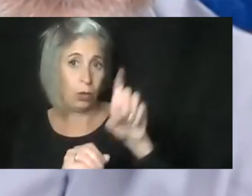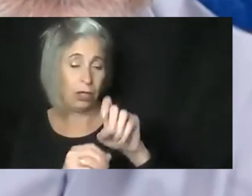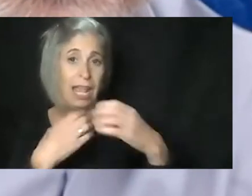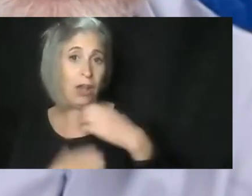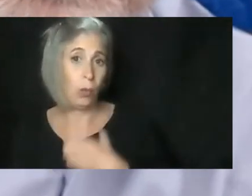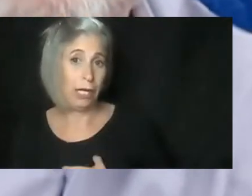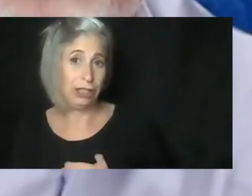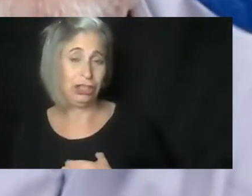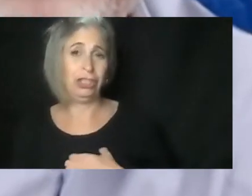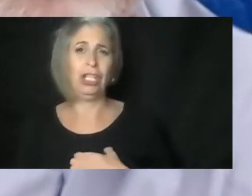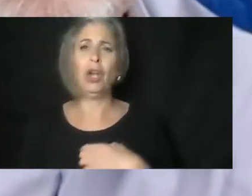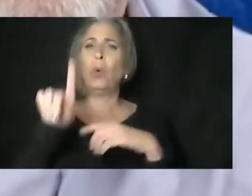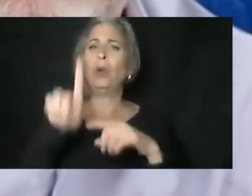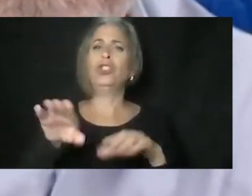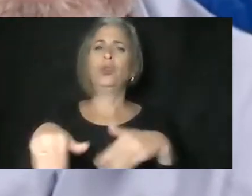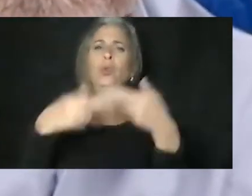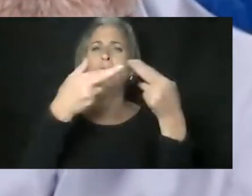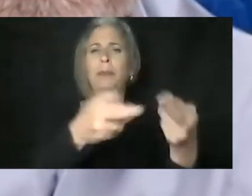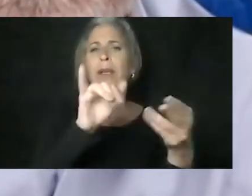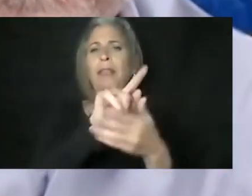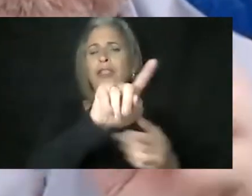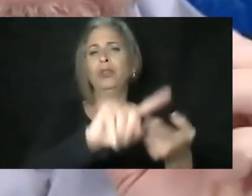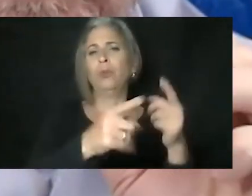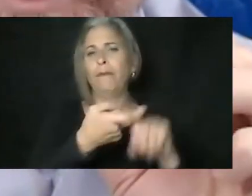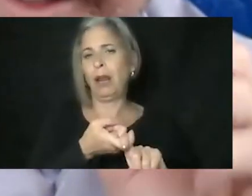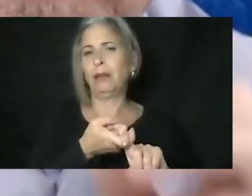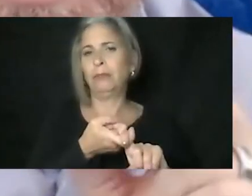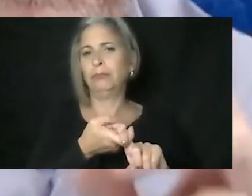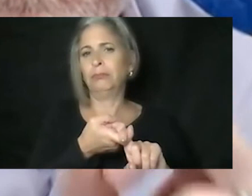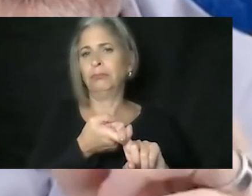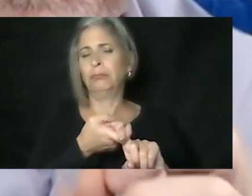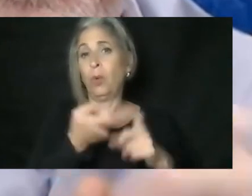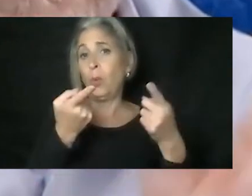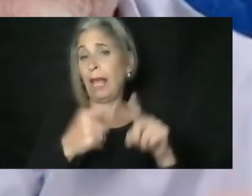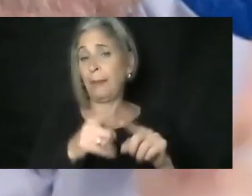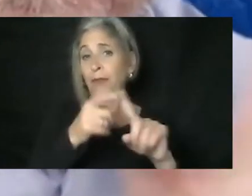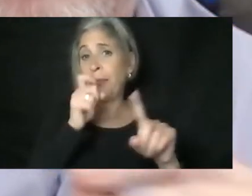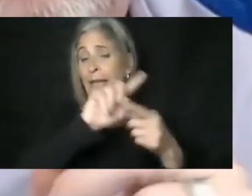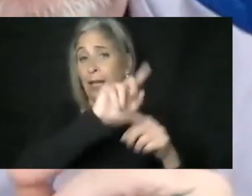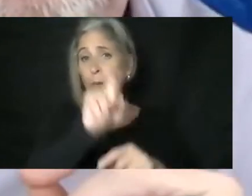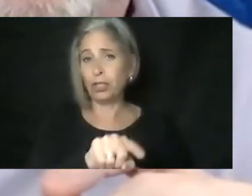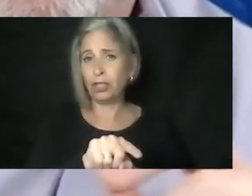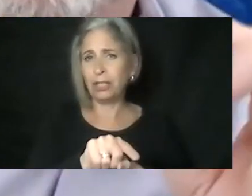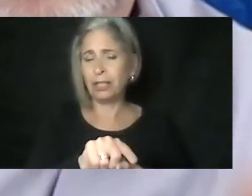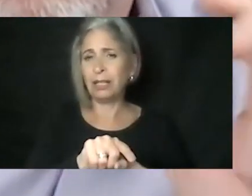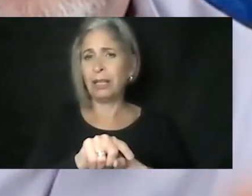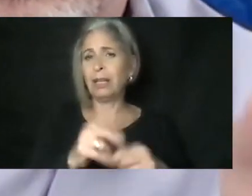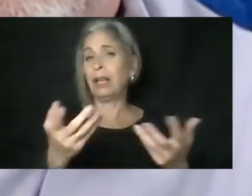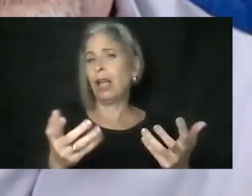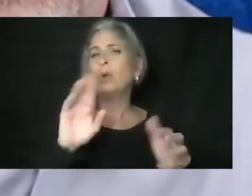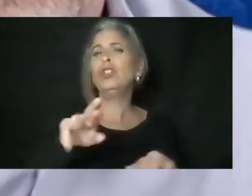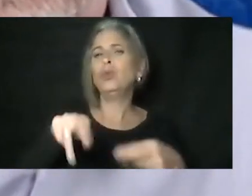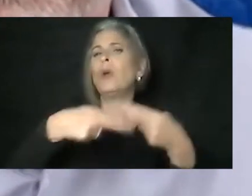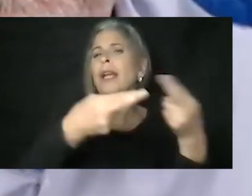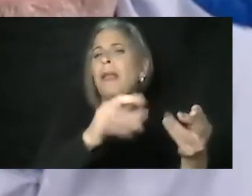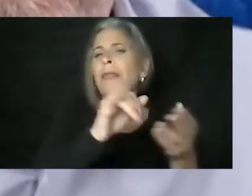it's would you recommend this to a friend? And what comes out of that question, or how likely would you be to recommend this to a